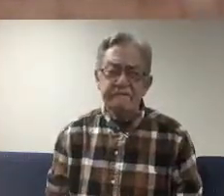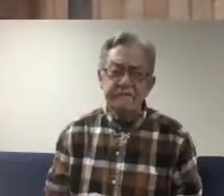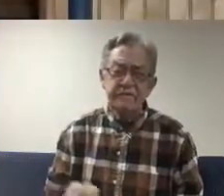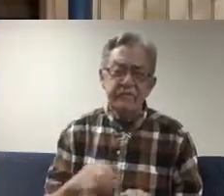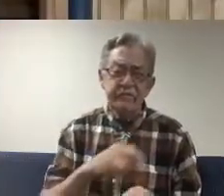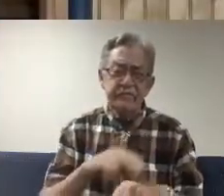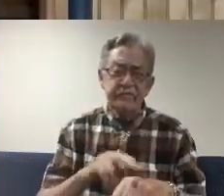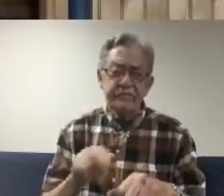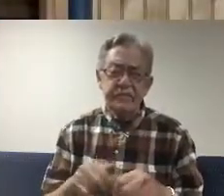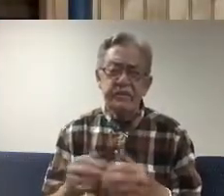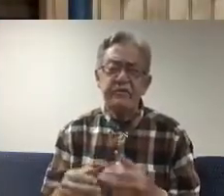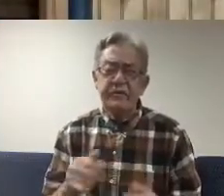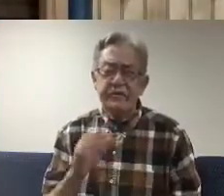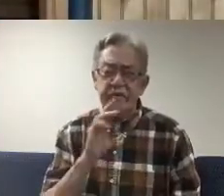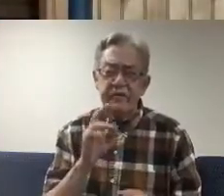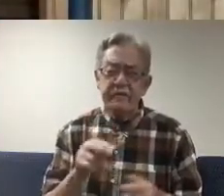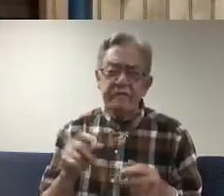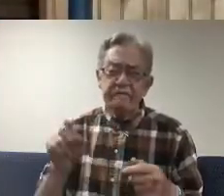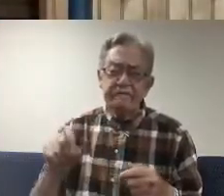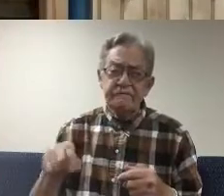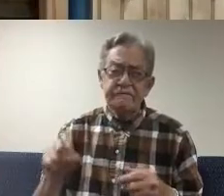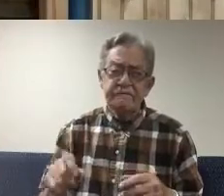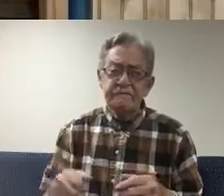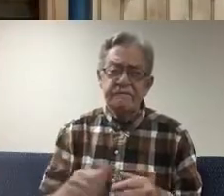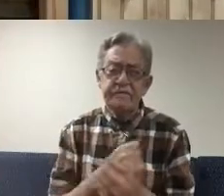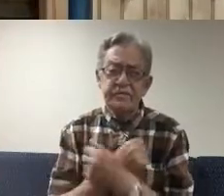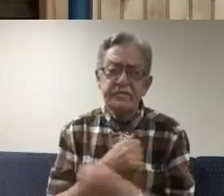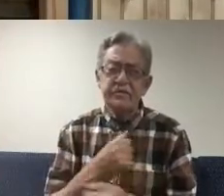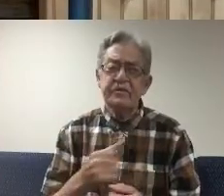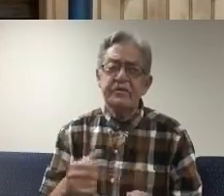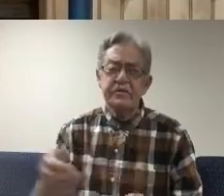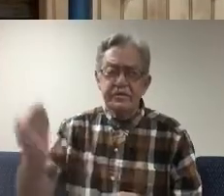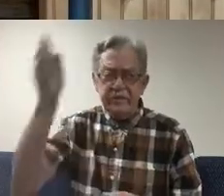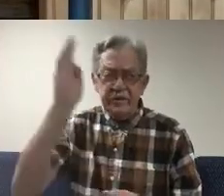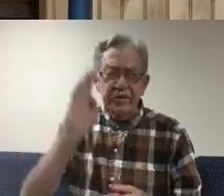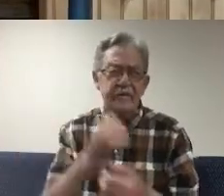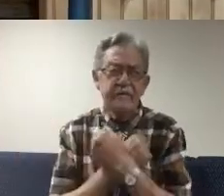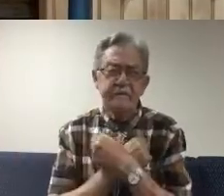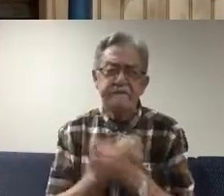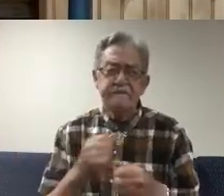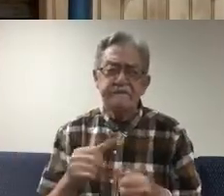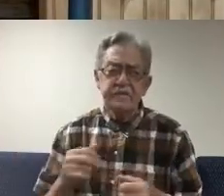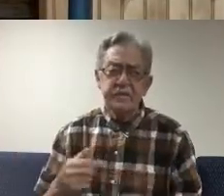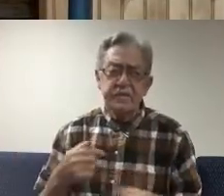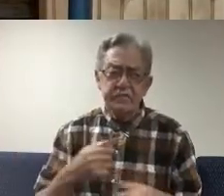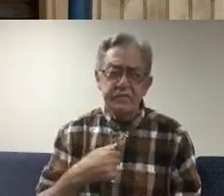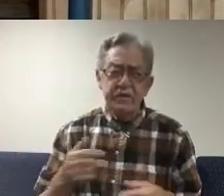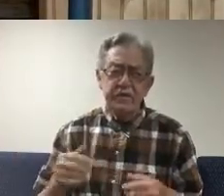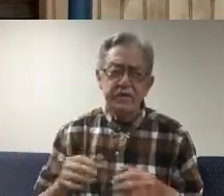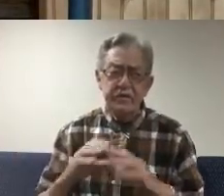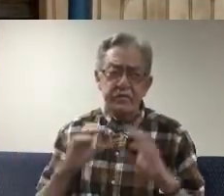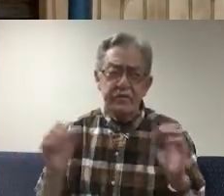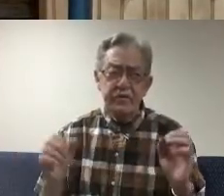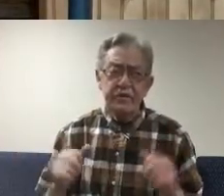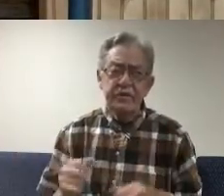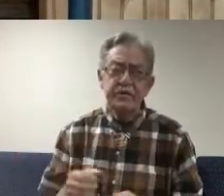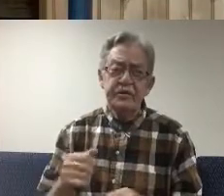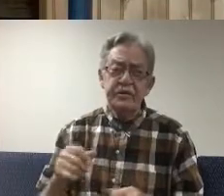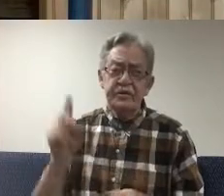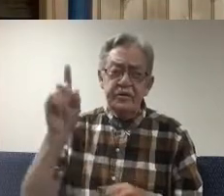flesh. It may not be this specific one, it may not be that specific one, but I promise you there is one. There is one that we all